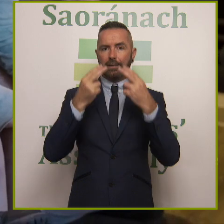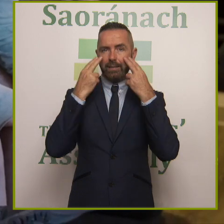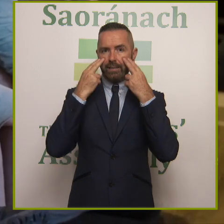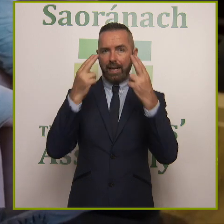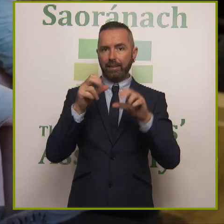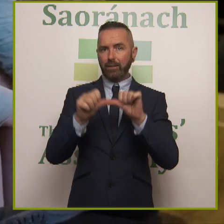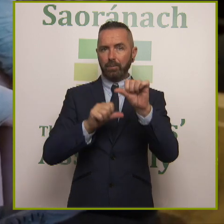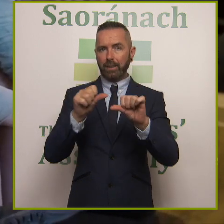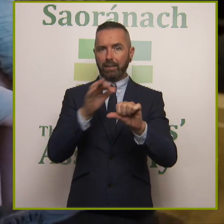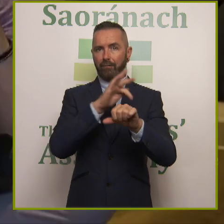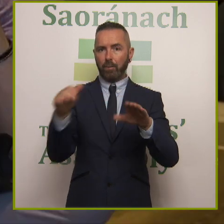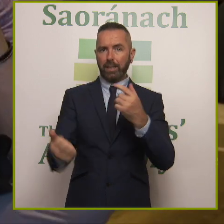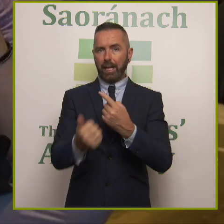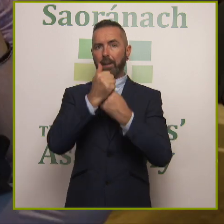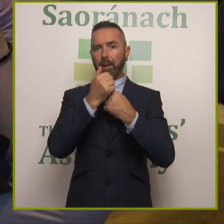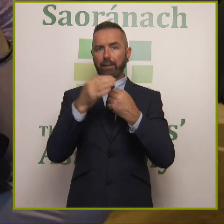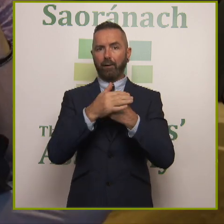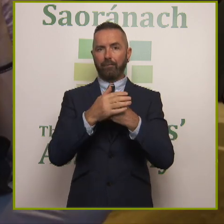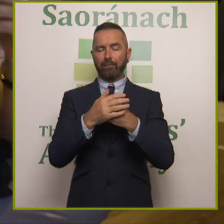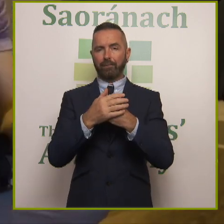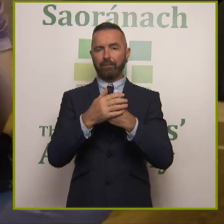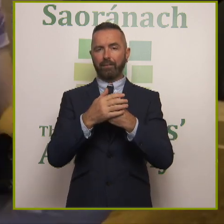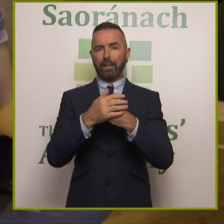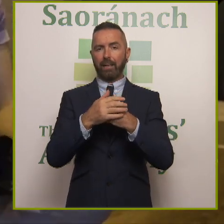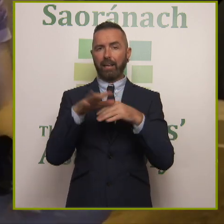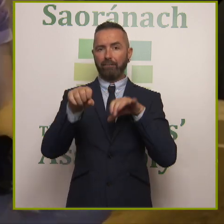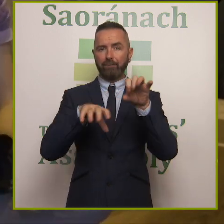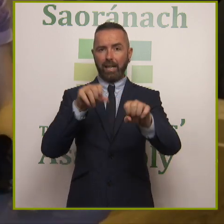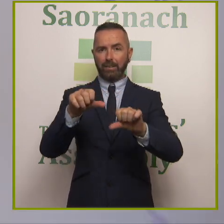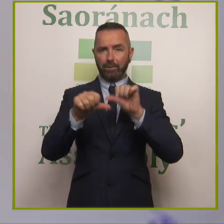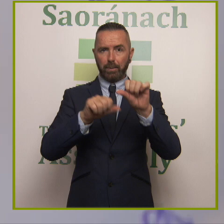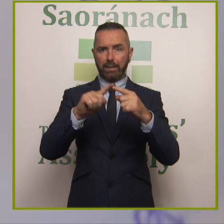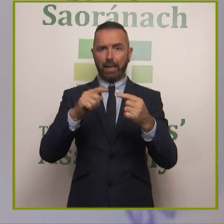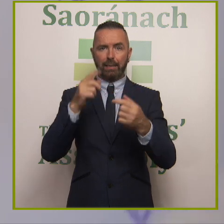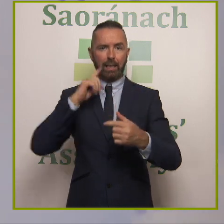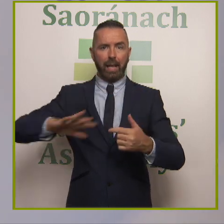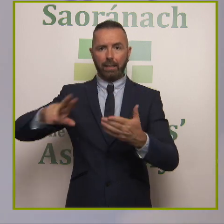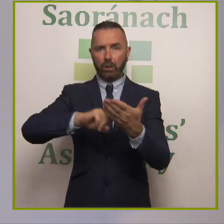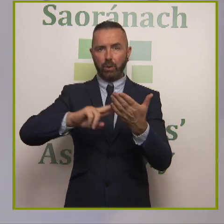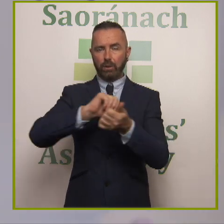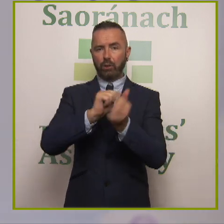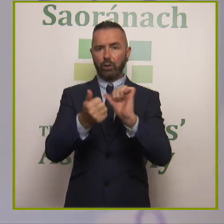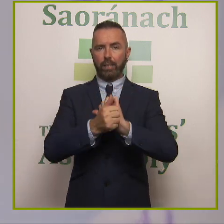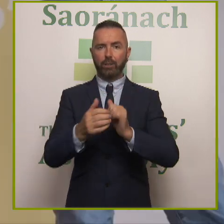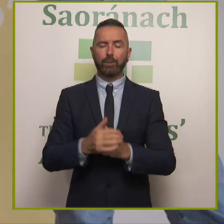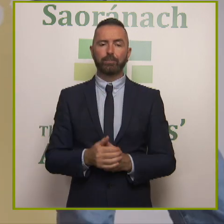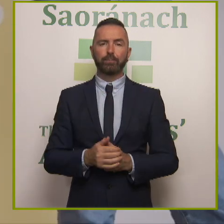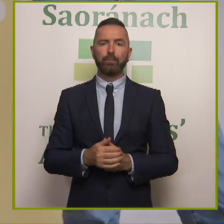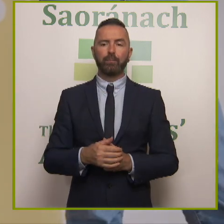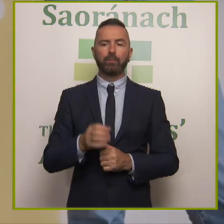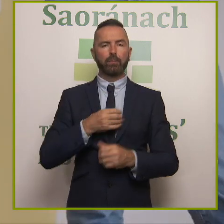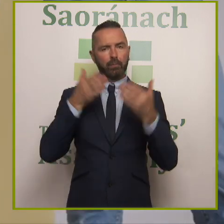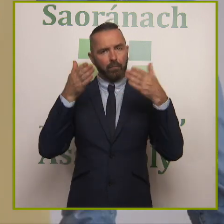species from the impact of invasive species and land use change. To address